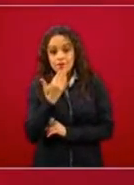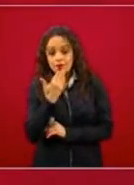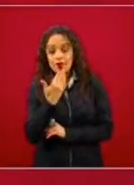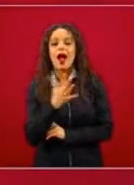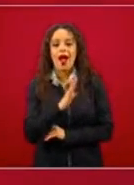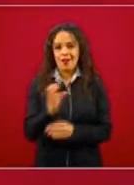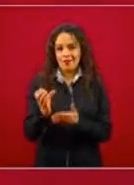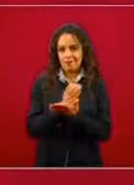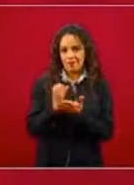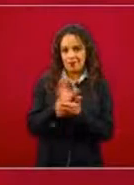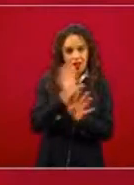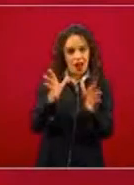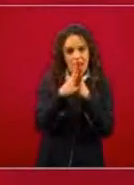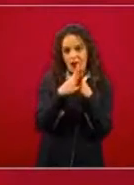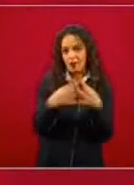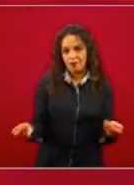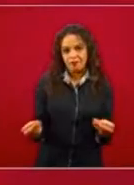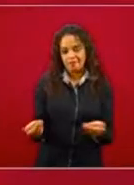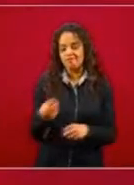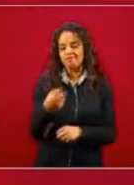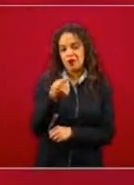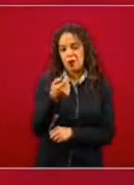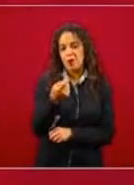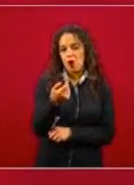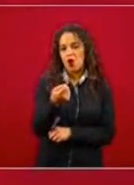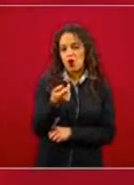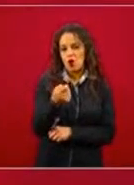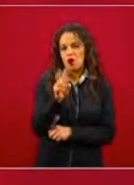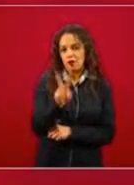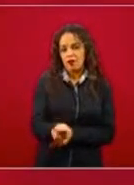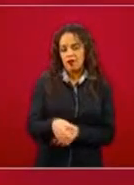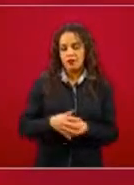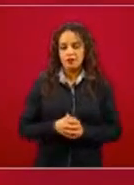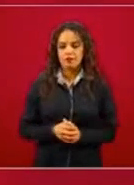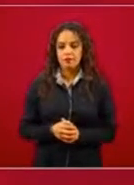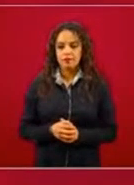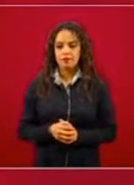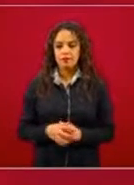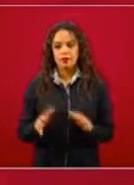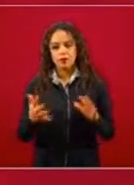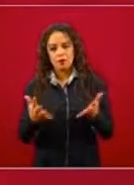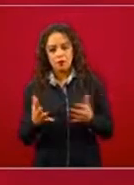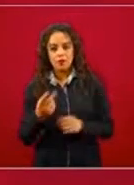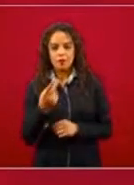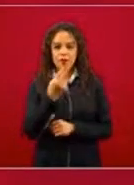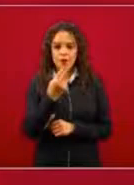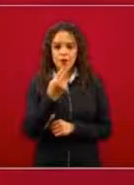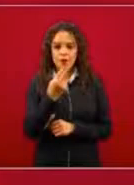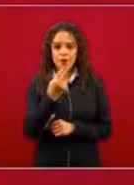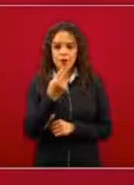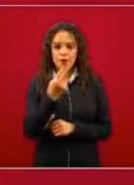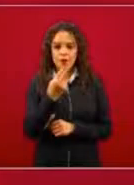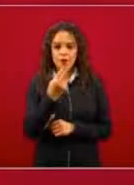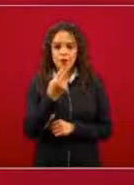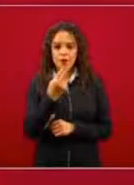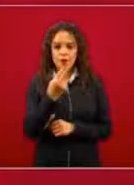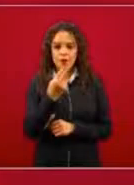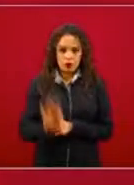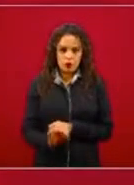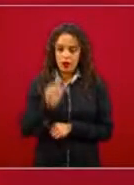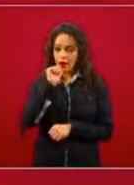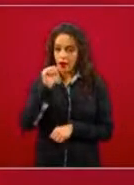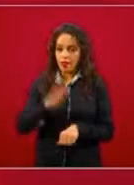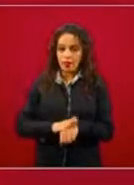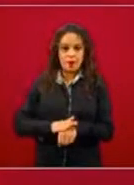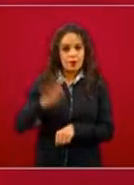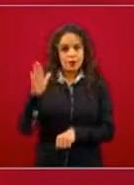had needed a tube and those who have survived, full recovery percentage is really low. And I would say that it's between